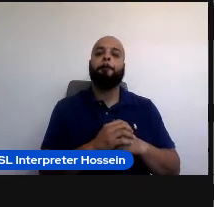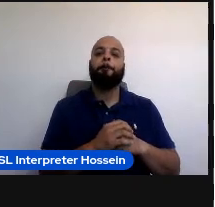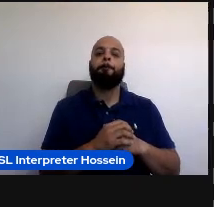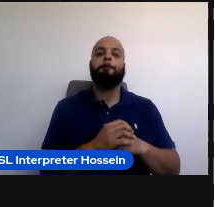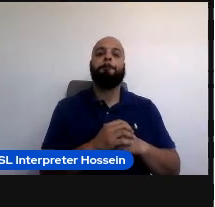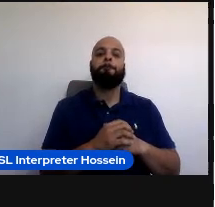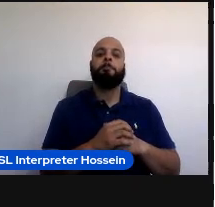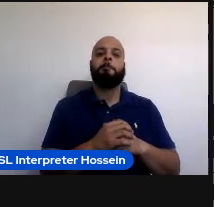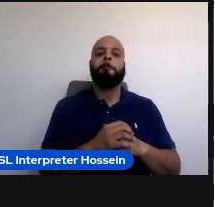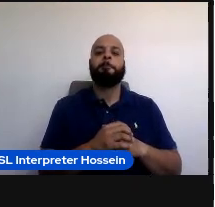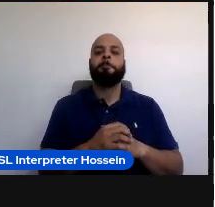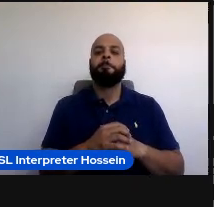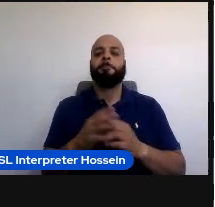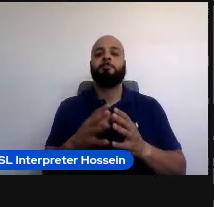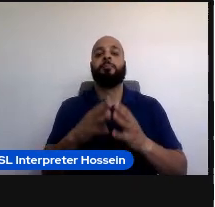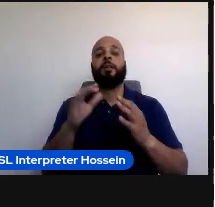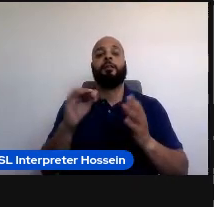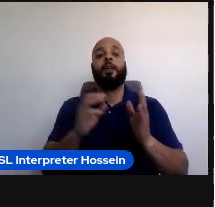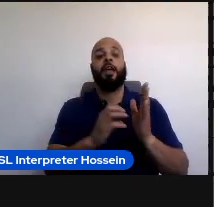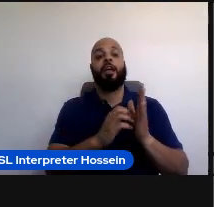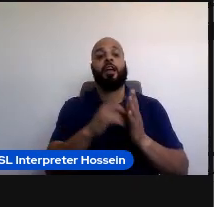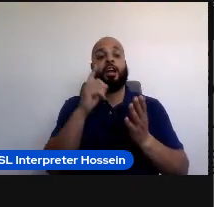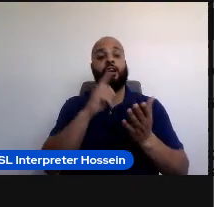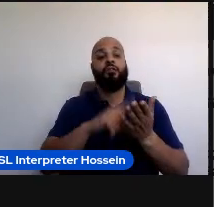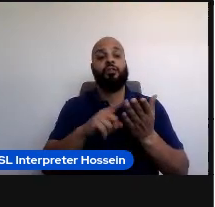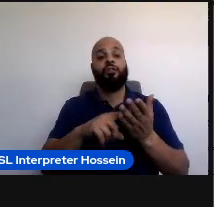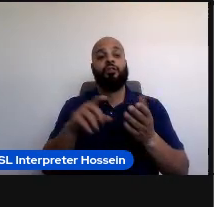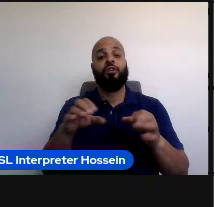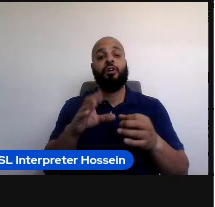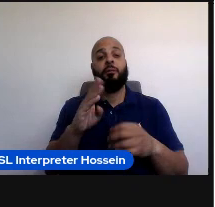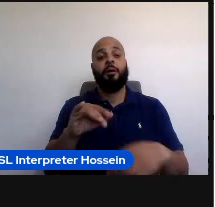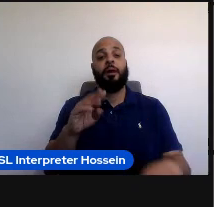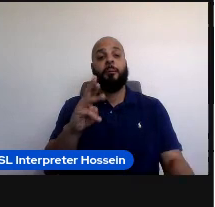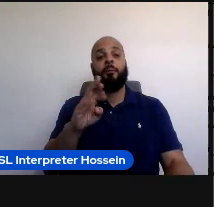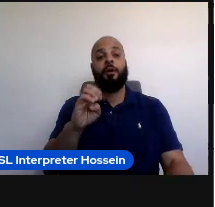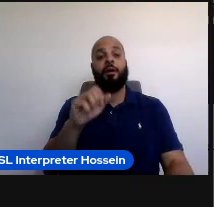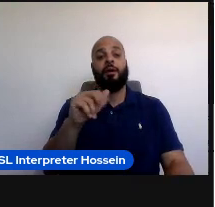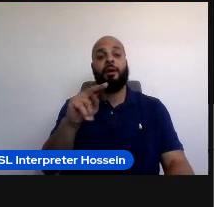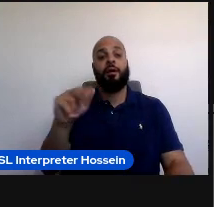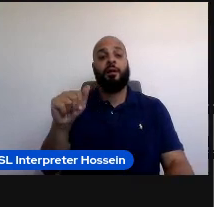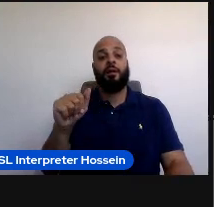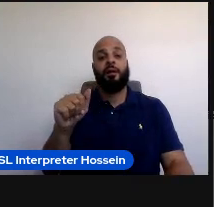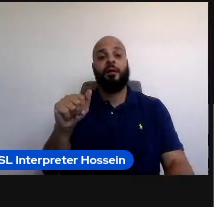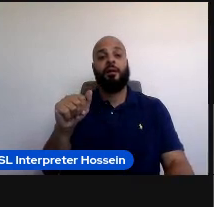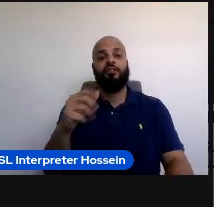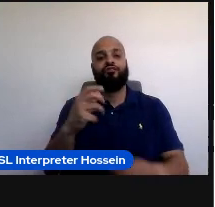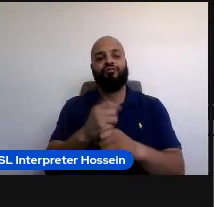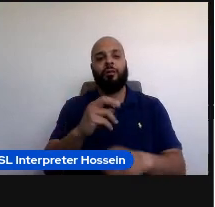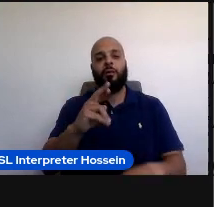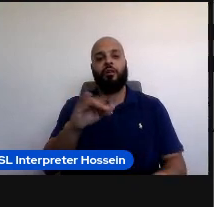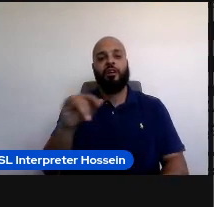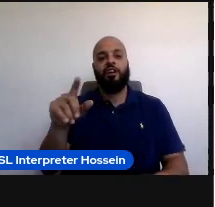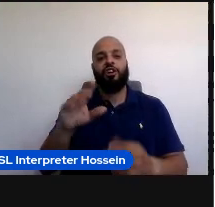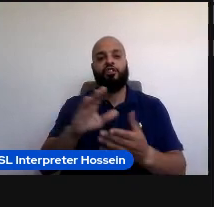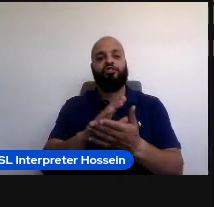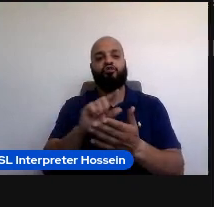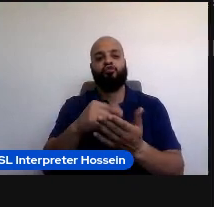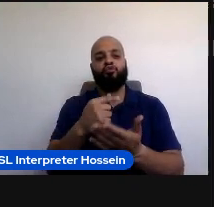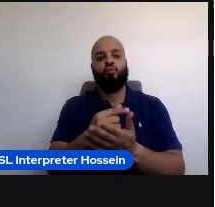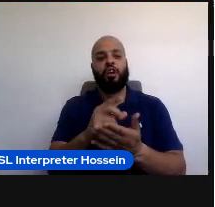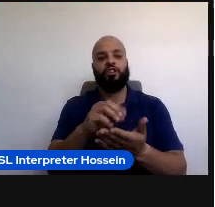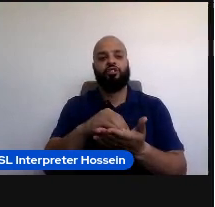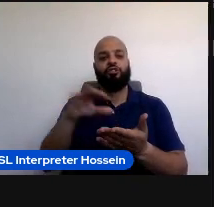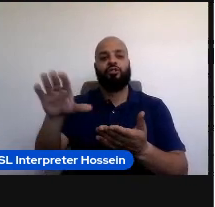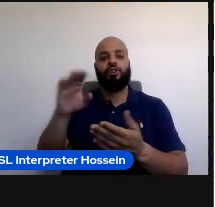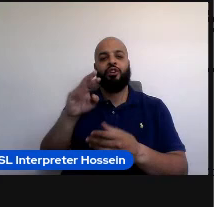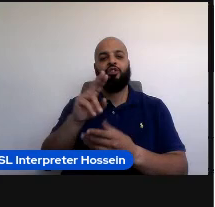or a lot of the cancer research was done by Brianna or Bree, who was a graduate student at the University of Minnesota. She just completed her